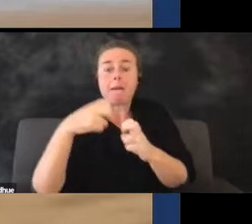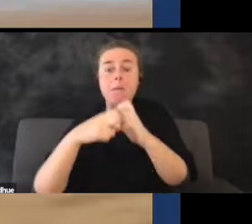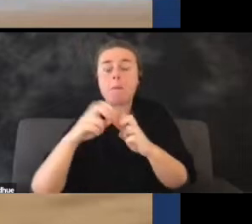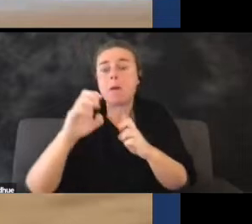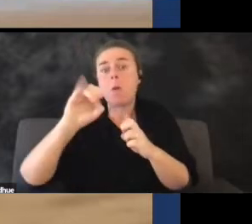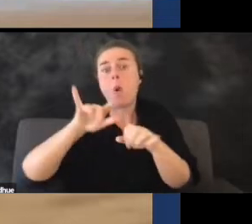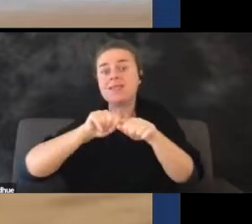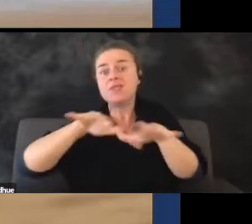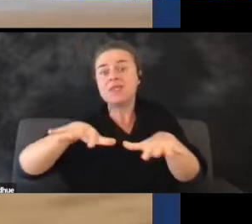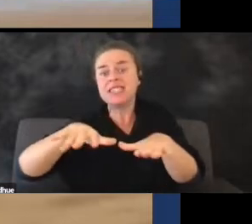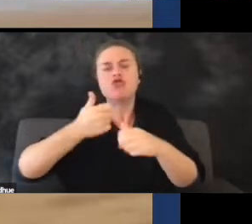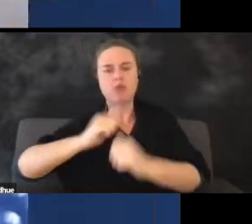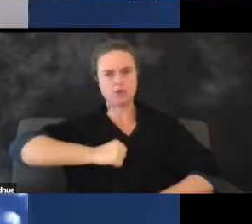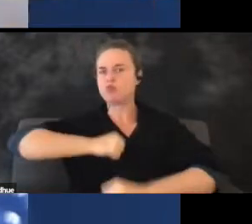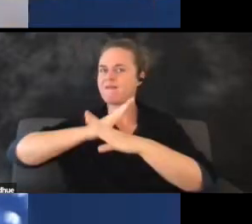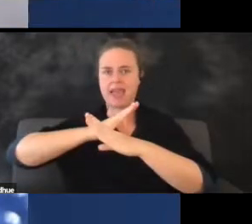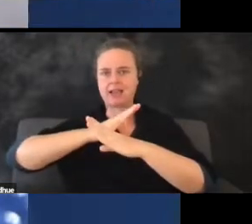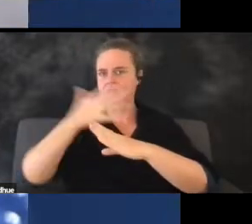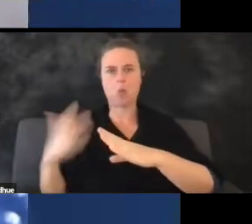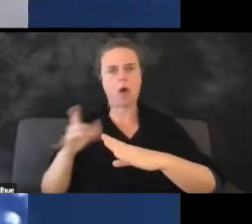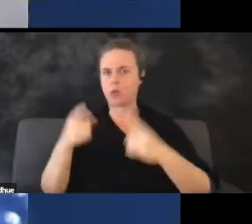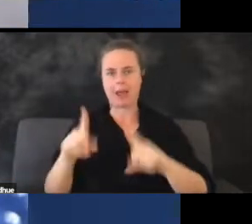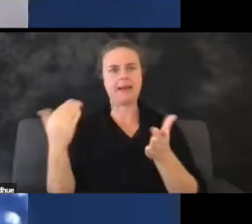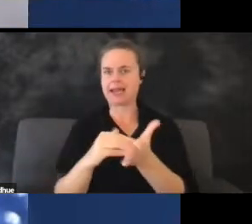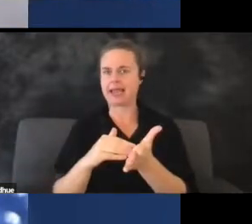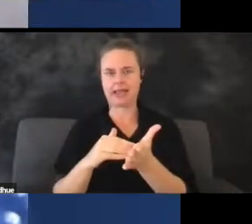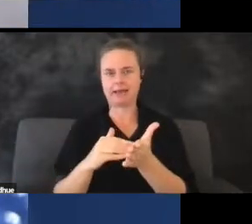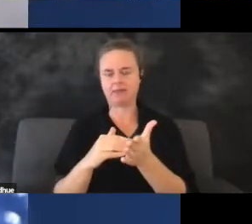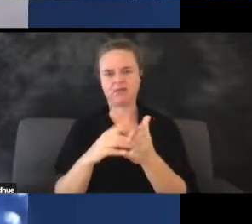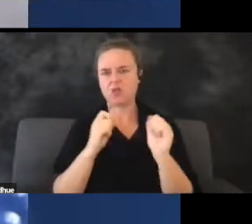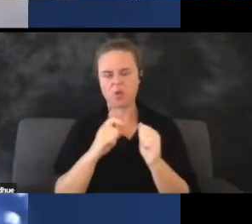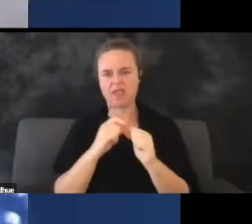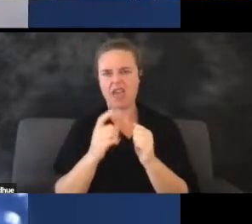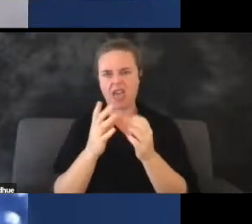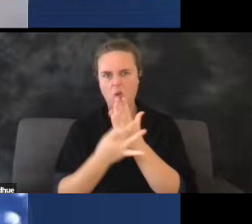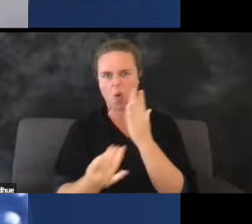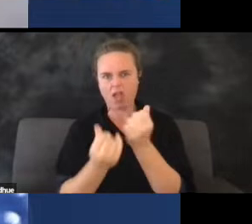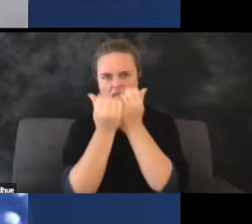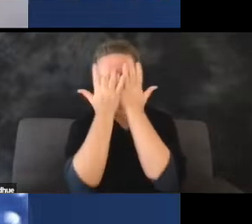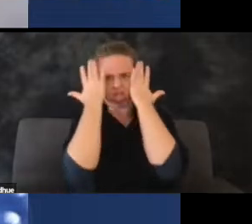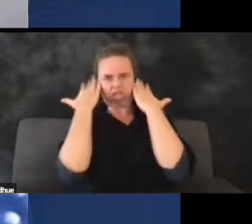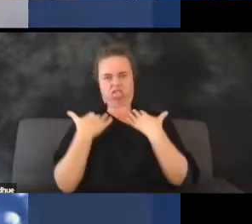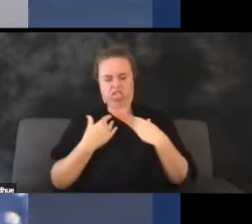duck does not get covered in oil in the first place.